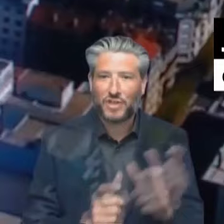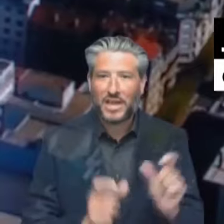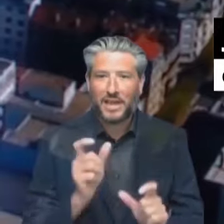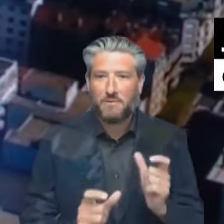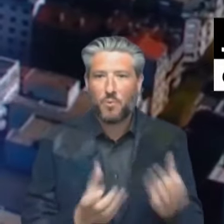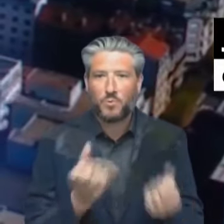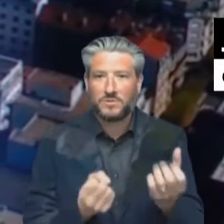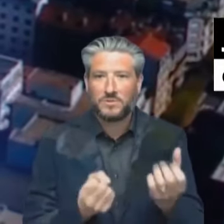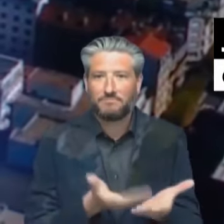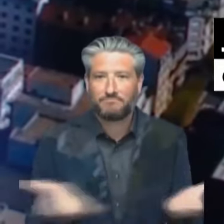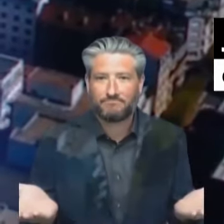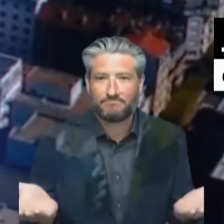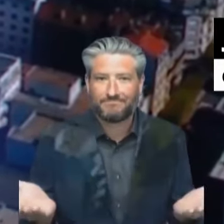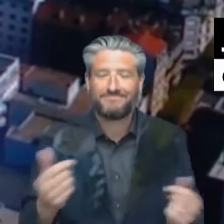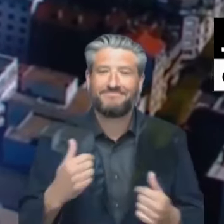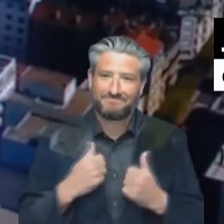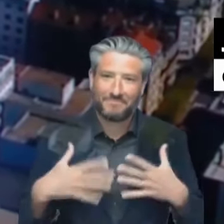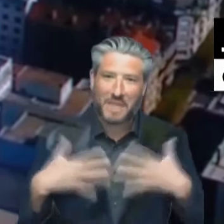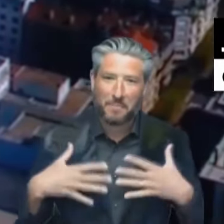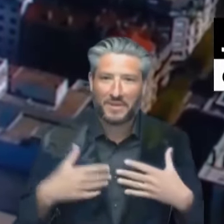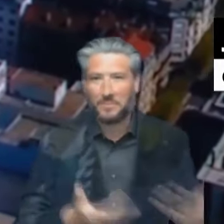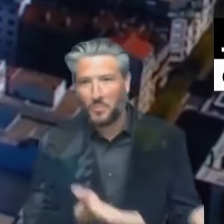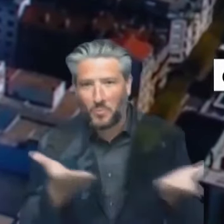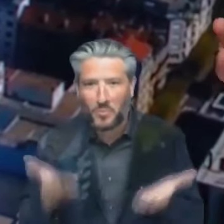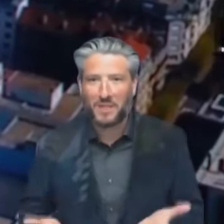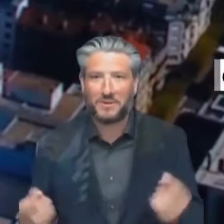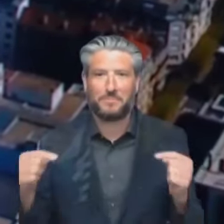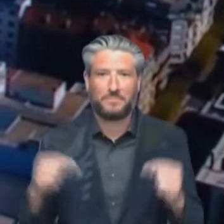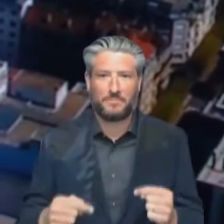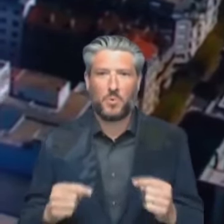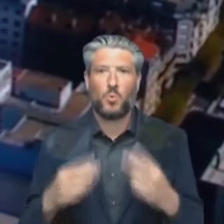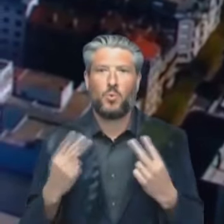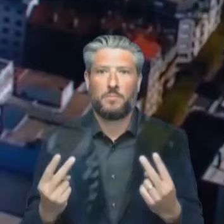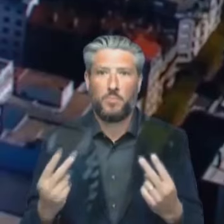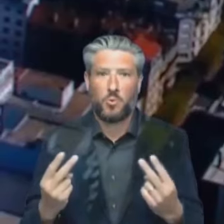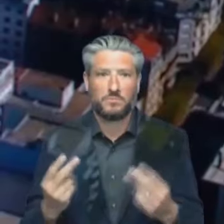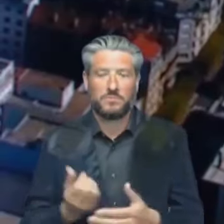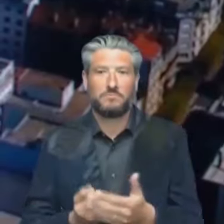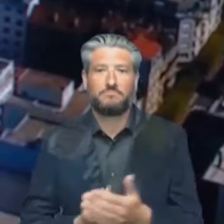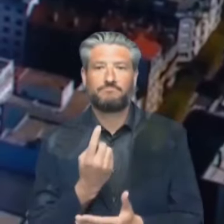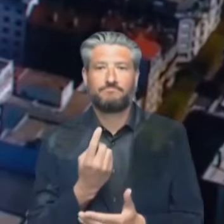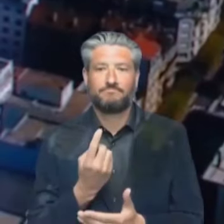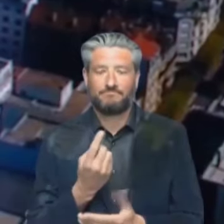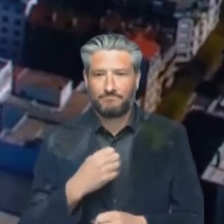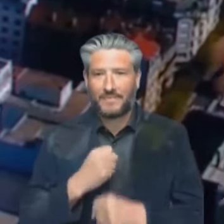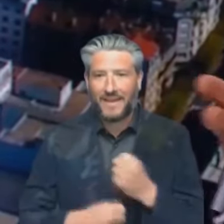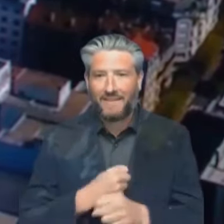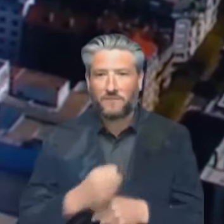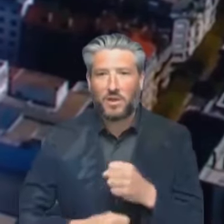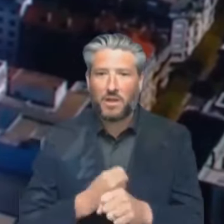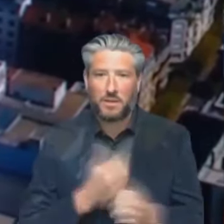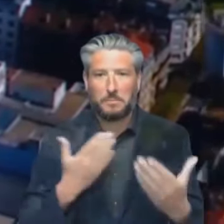welcome you again to this very major event, our annual general meeting. In the very unprecedented and